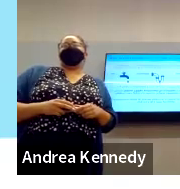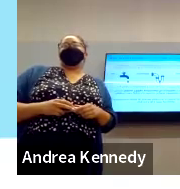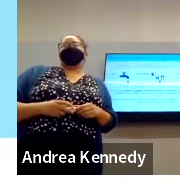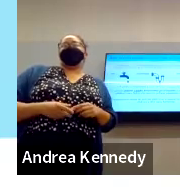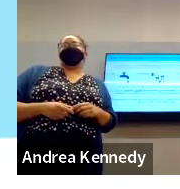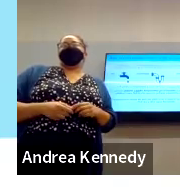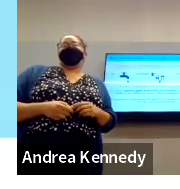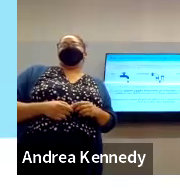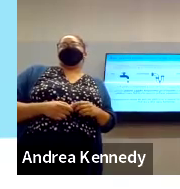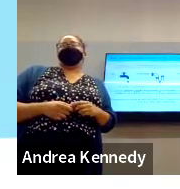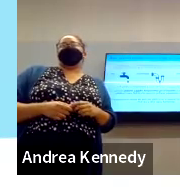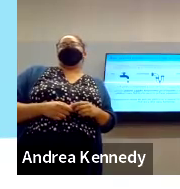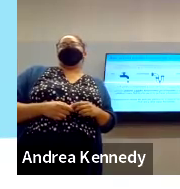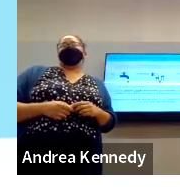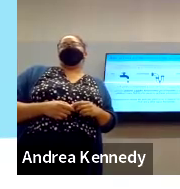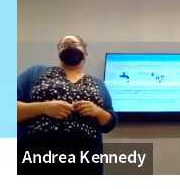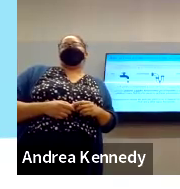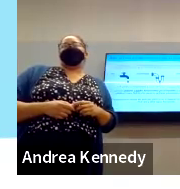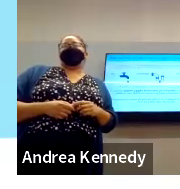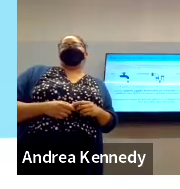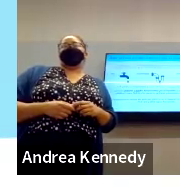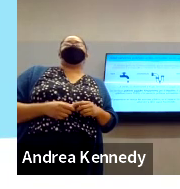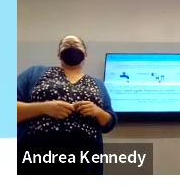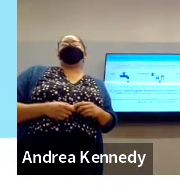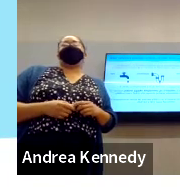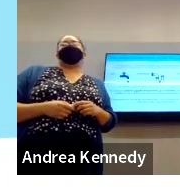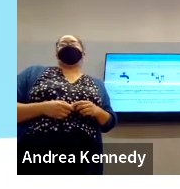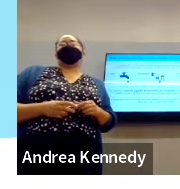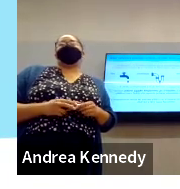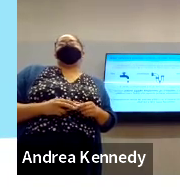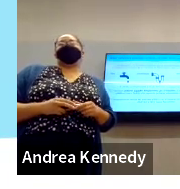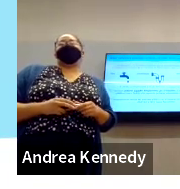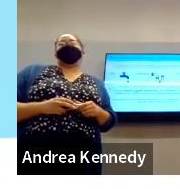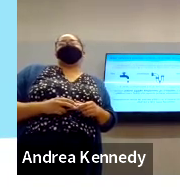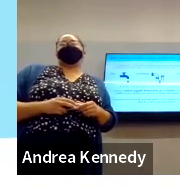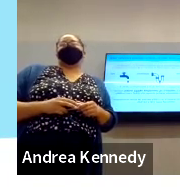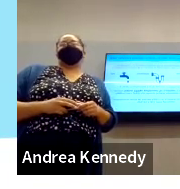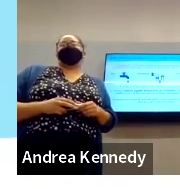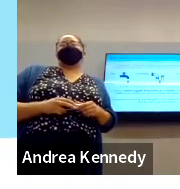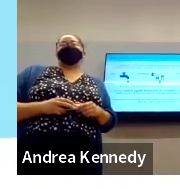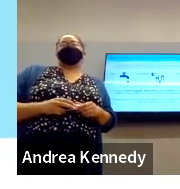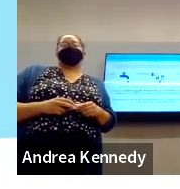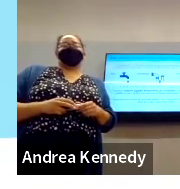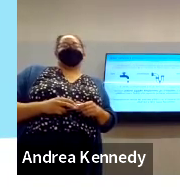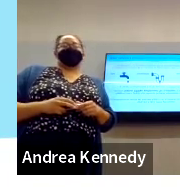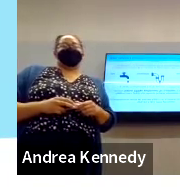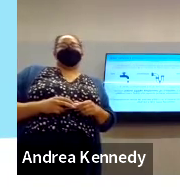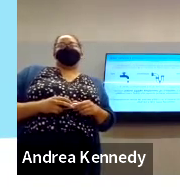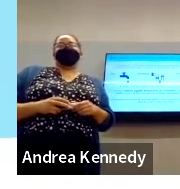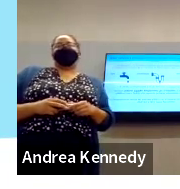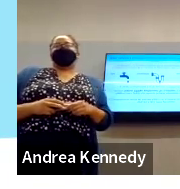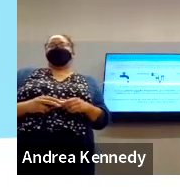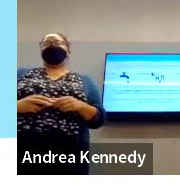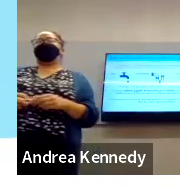But some people are like 10 people, yeah, I'm 3. I don't care right